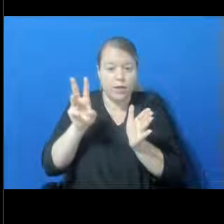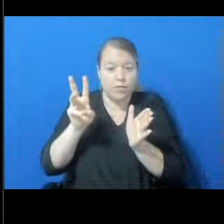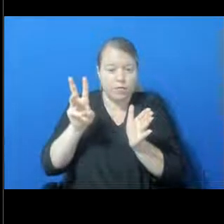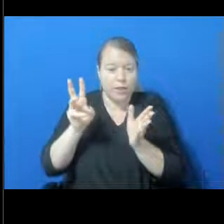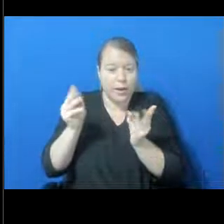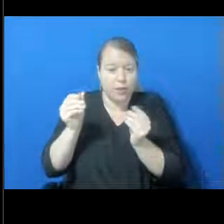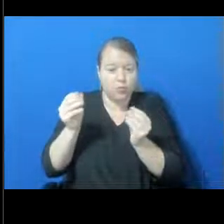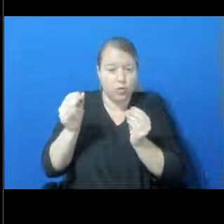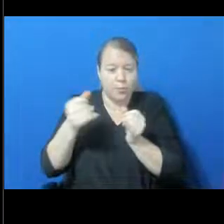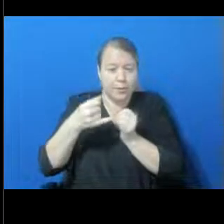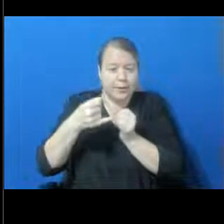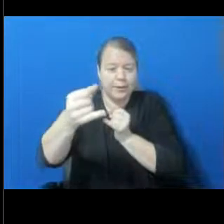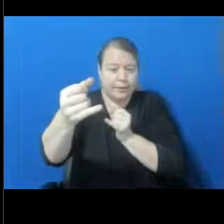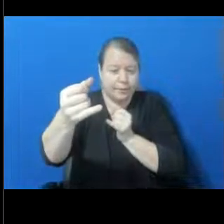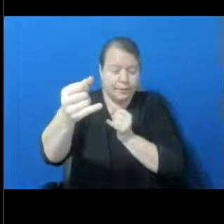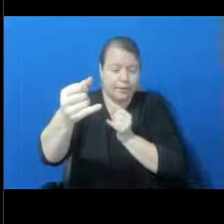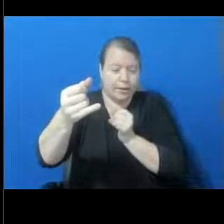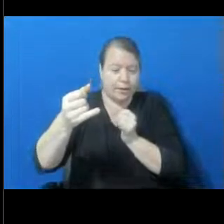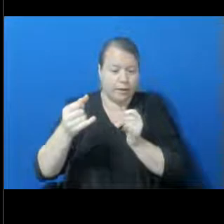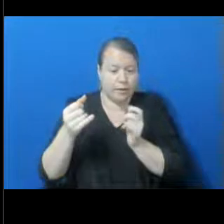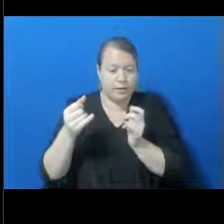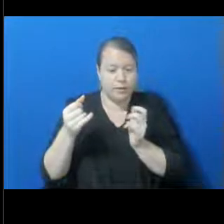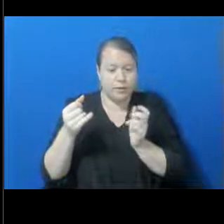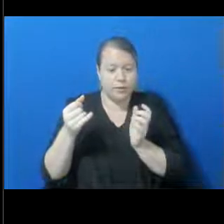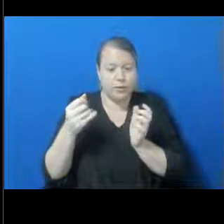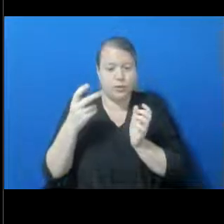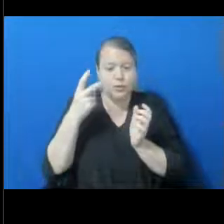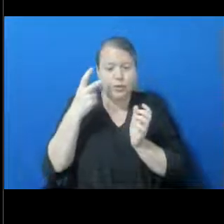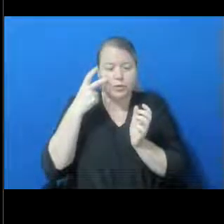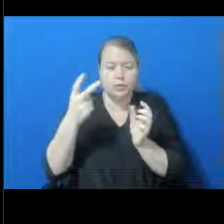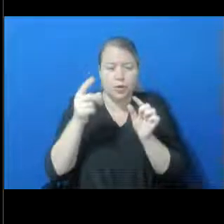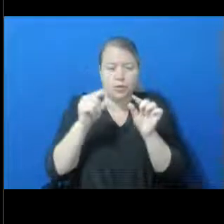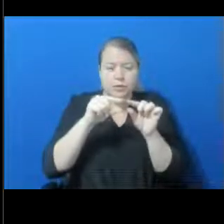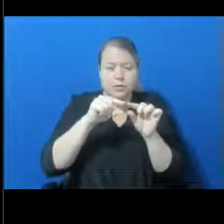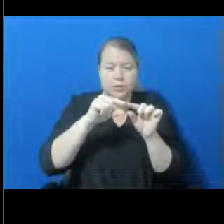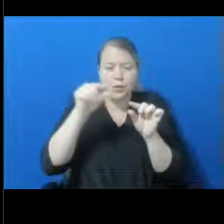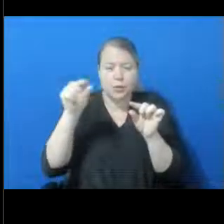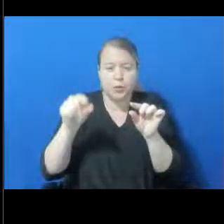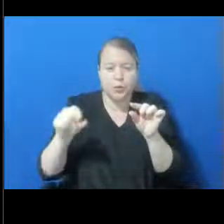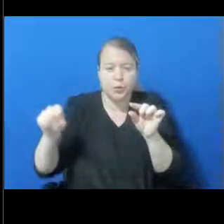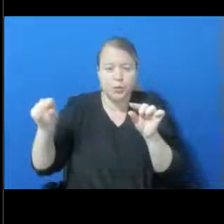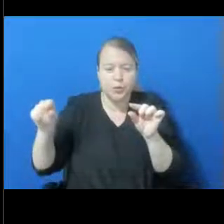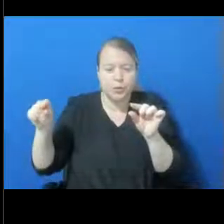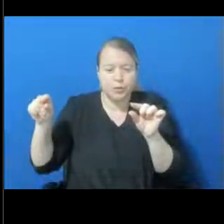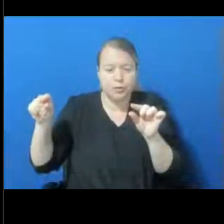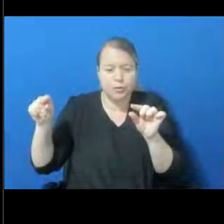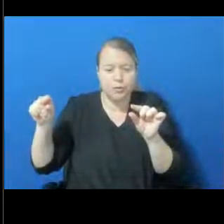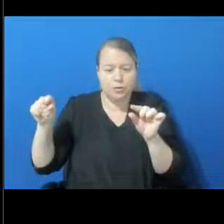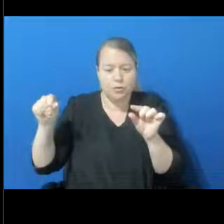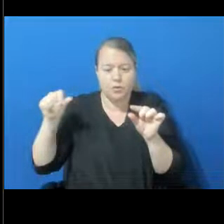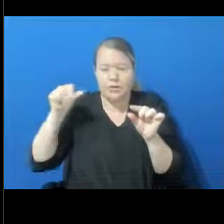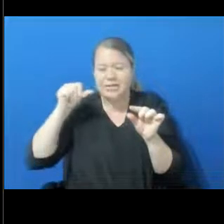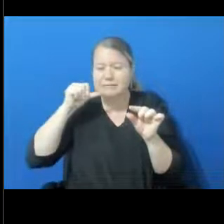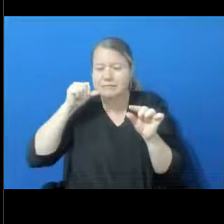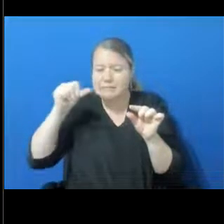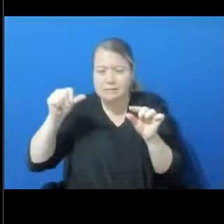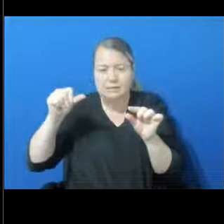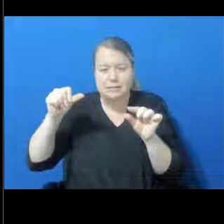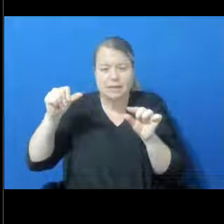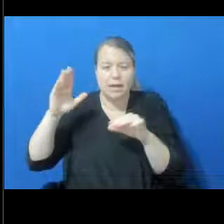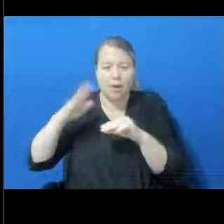strip of the area of land is not on their right-of-way. It's on